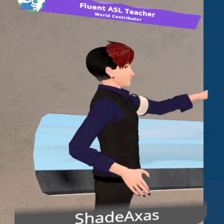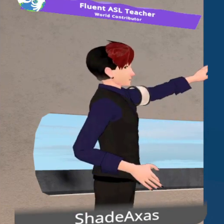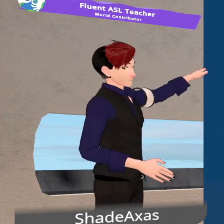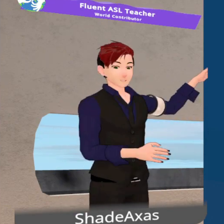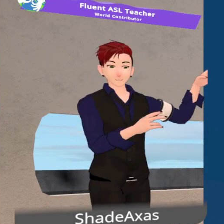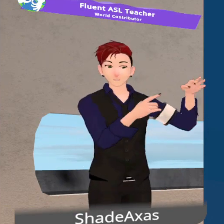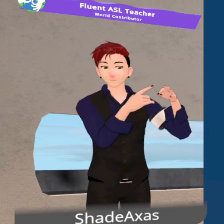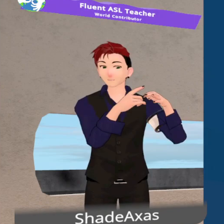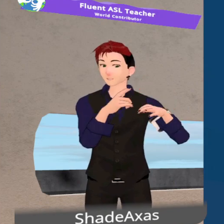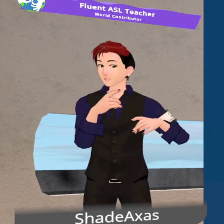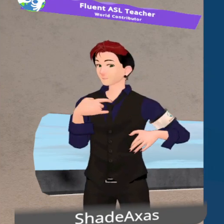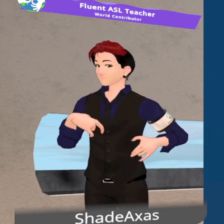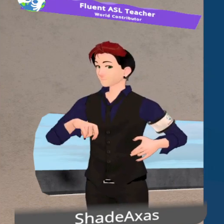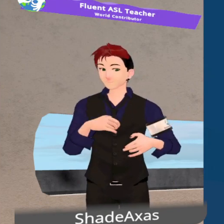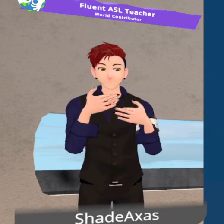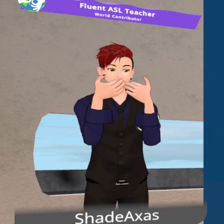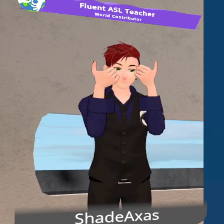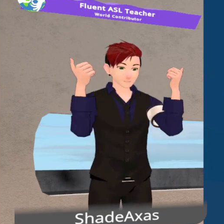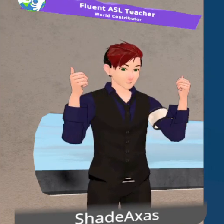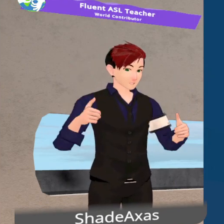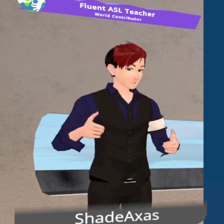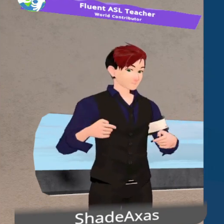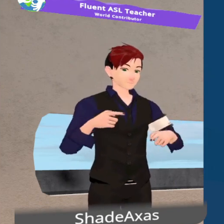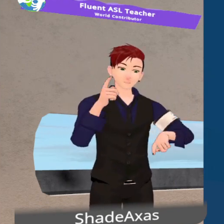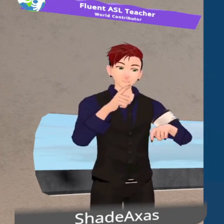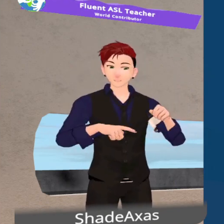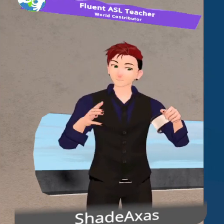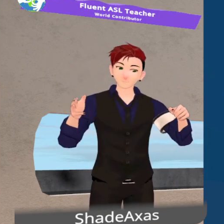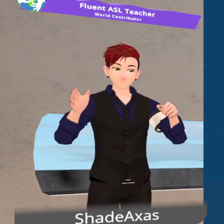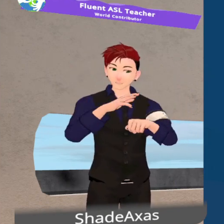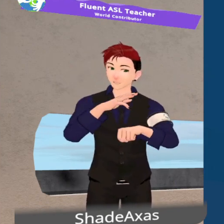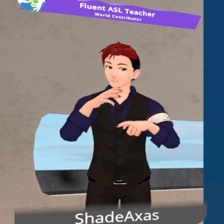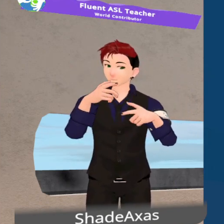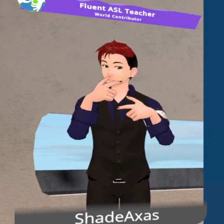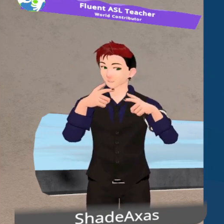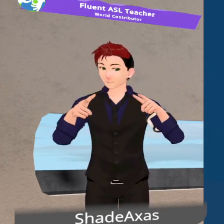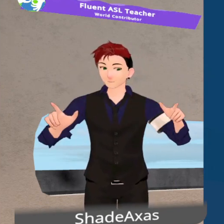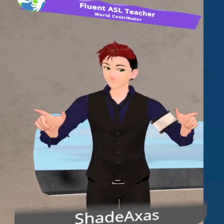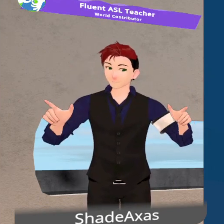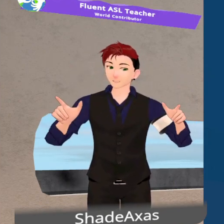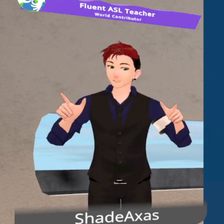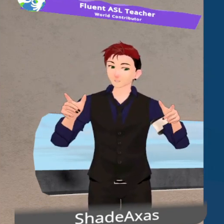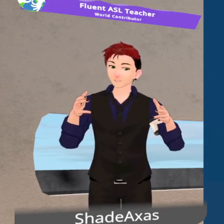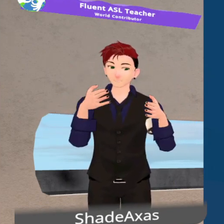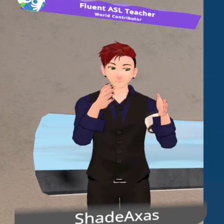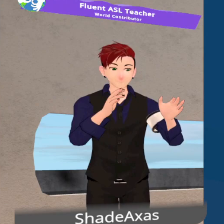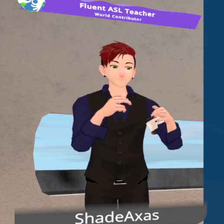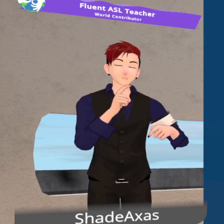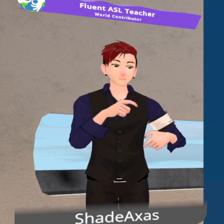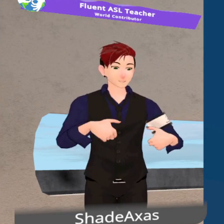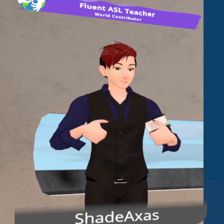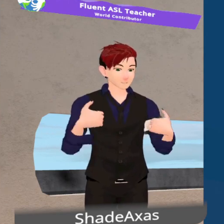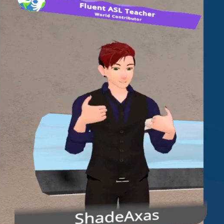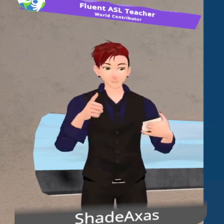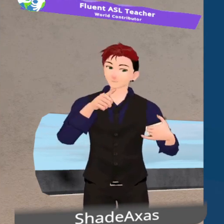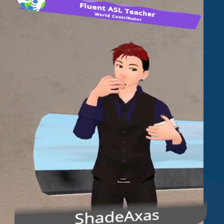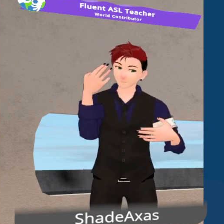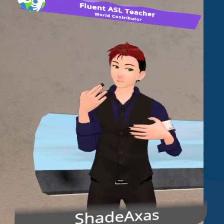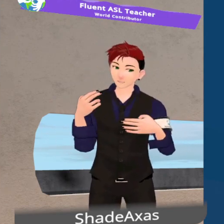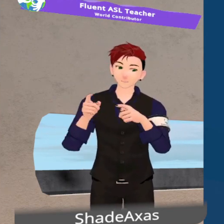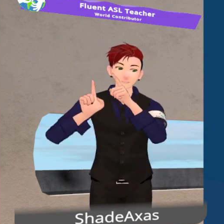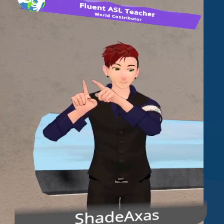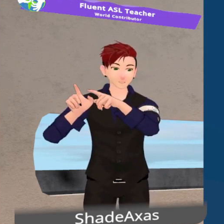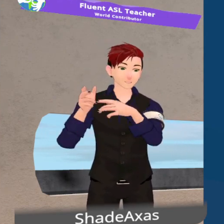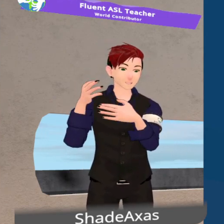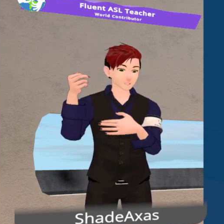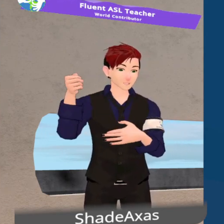Oh, and the little blurb about, we're in VR. We can't have full sign language the way we do in real life. That's